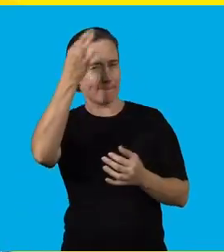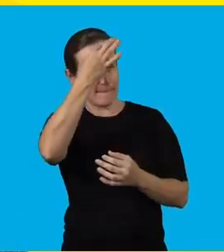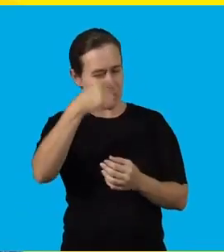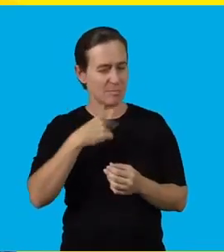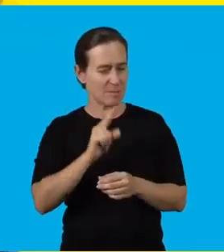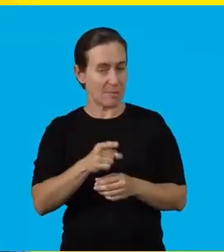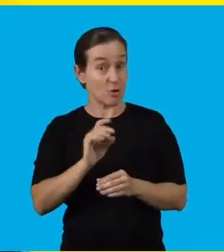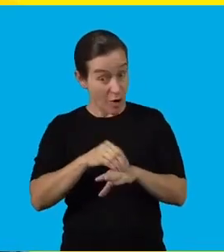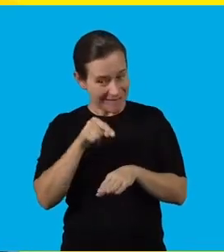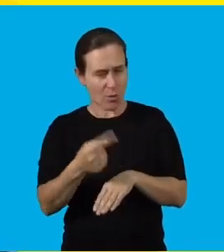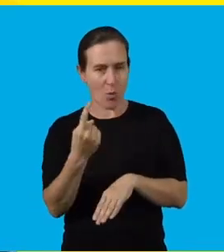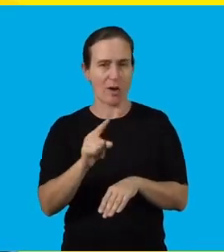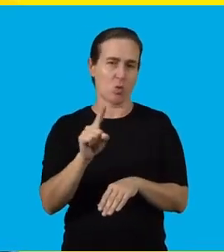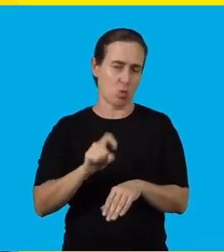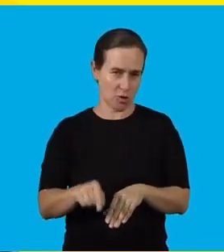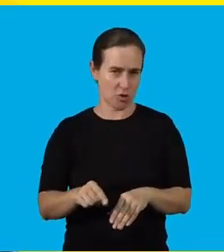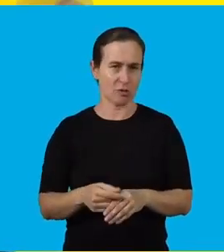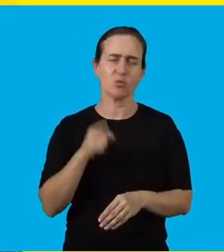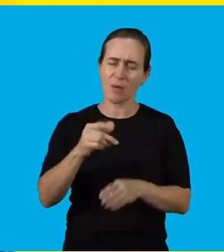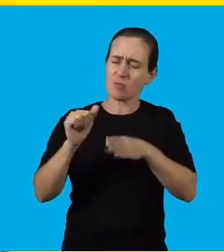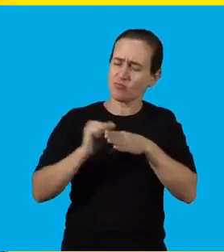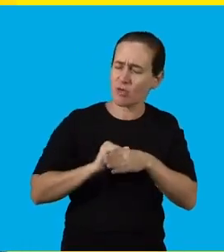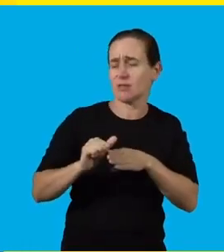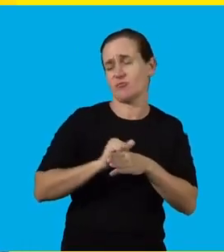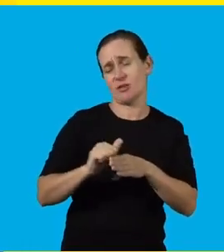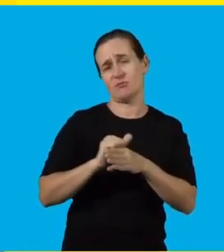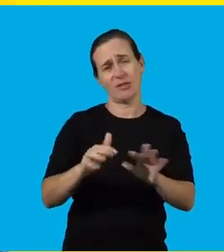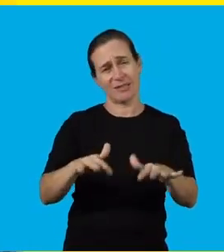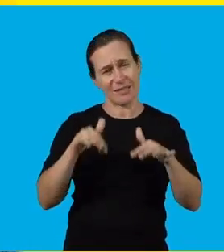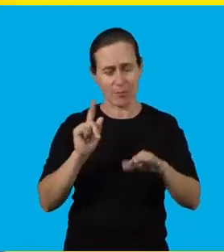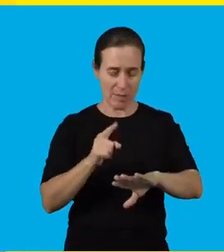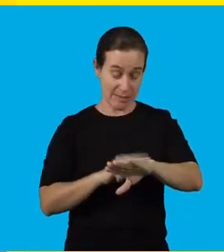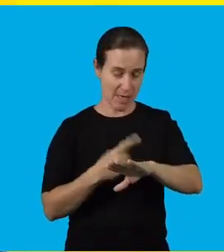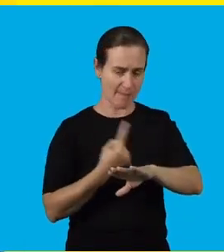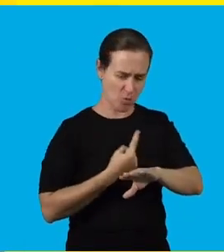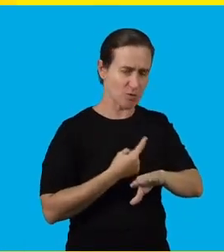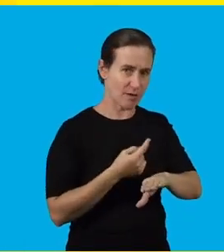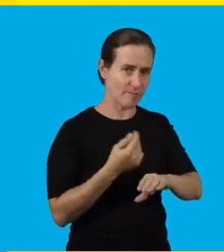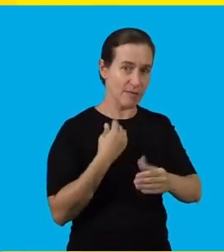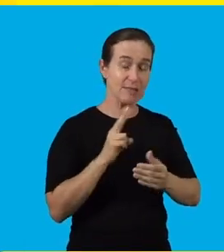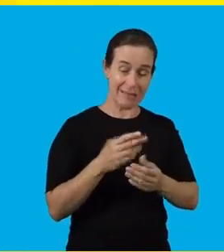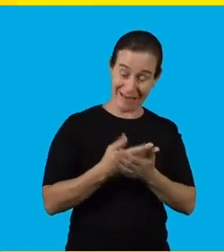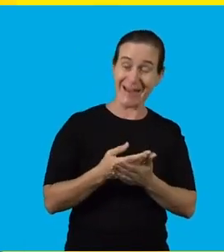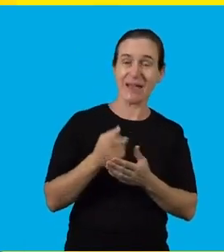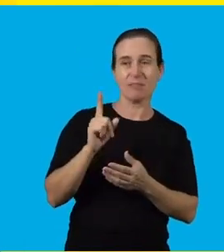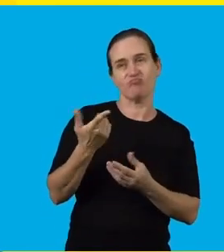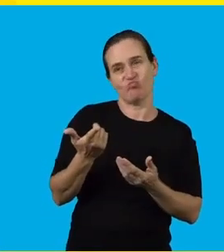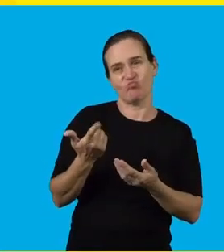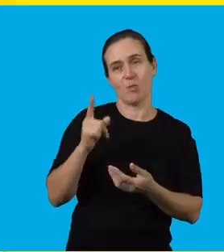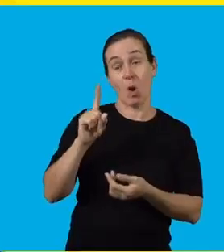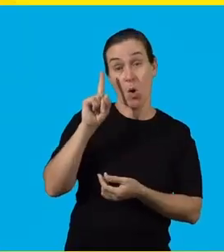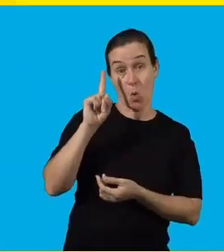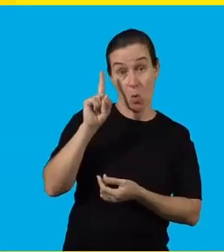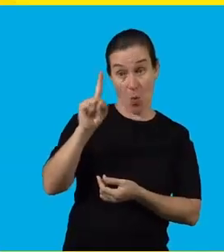guide you? You practice many exam papers, and you do the exam, you time yourself so that you can see it's a mark a minute, no